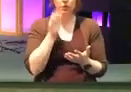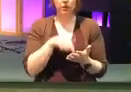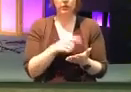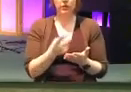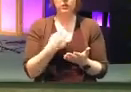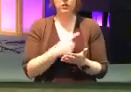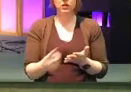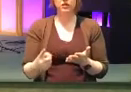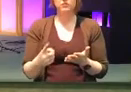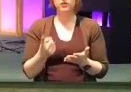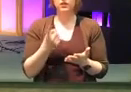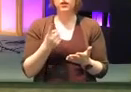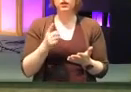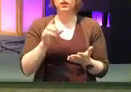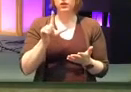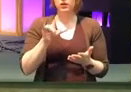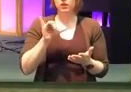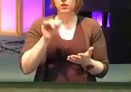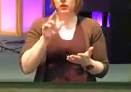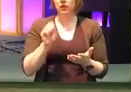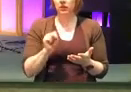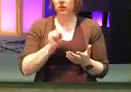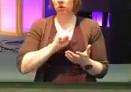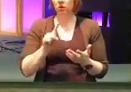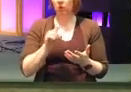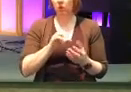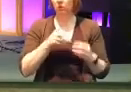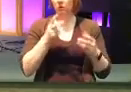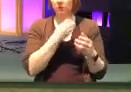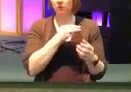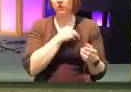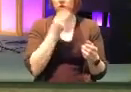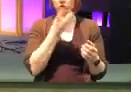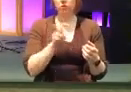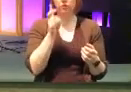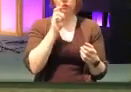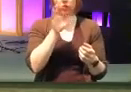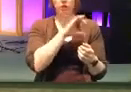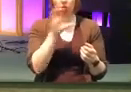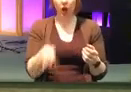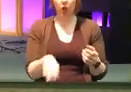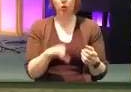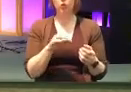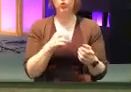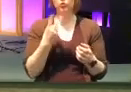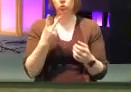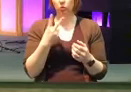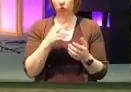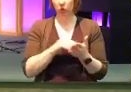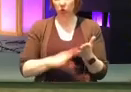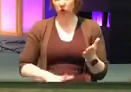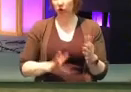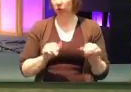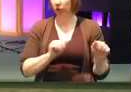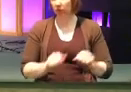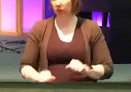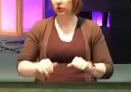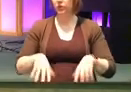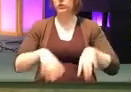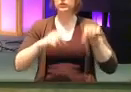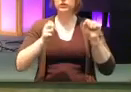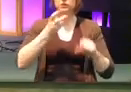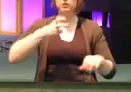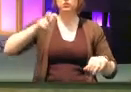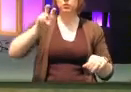on a mission trip to Chicago. Larissa Klitsky is going to be going on a mission trip to Chicago. We're able to help them to take that missions trip.